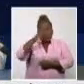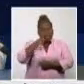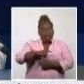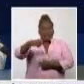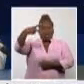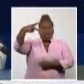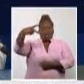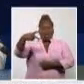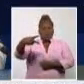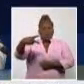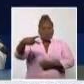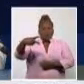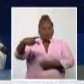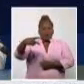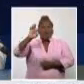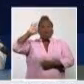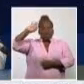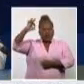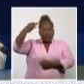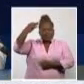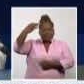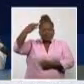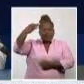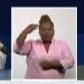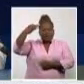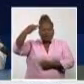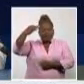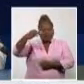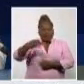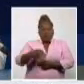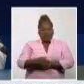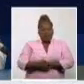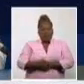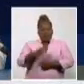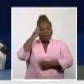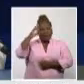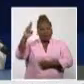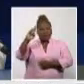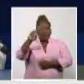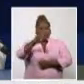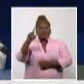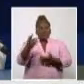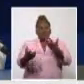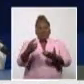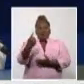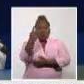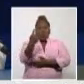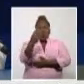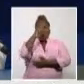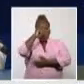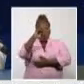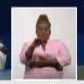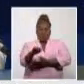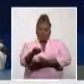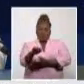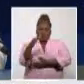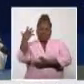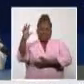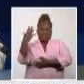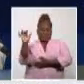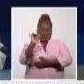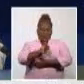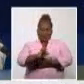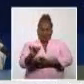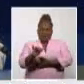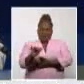cases. I remember in Cienfuegos 1 case too. So it is a group